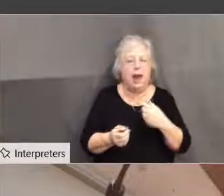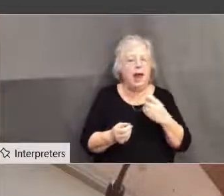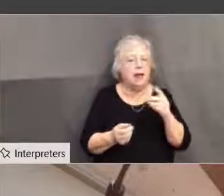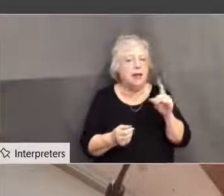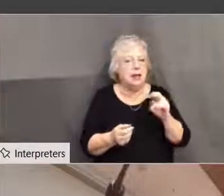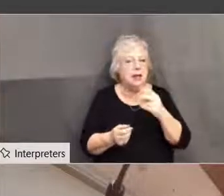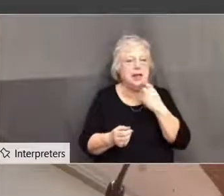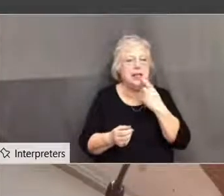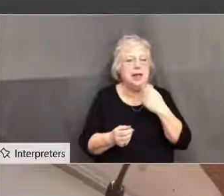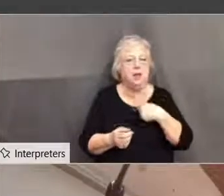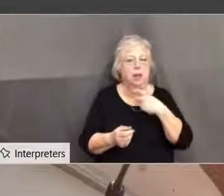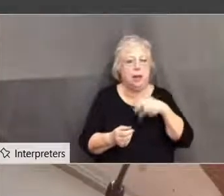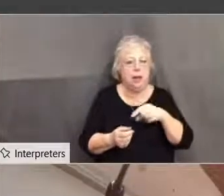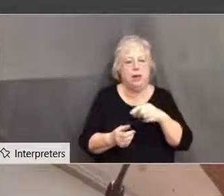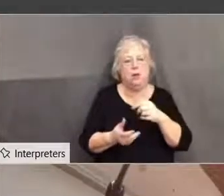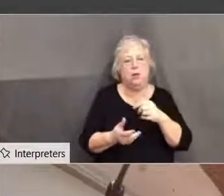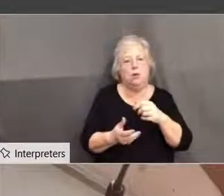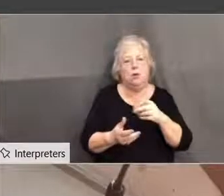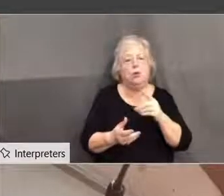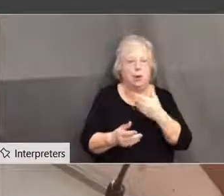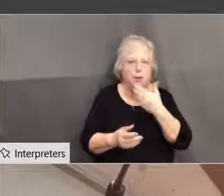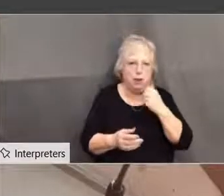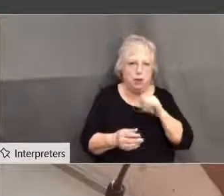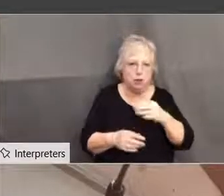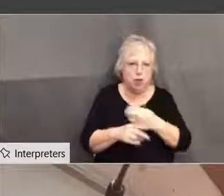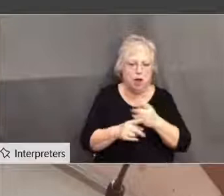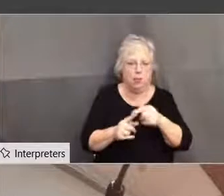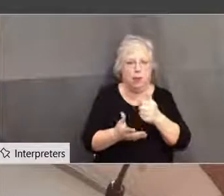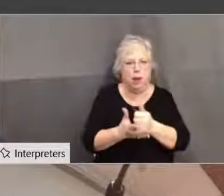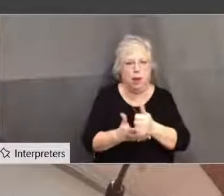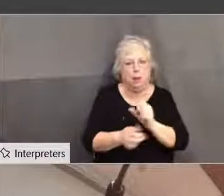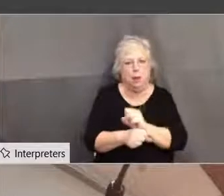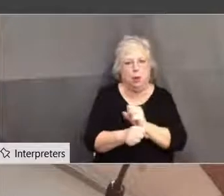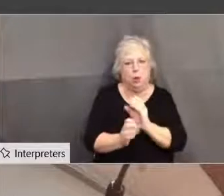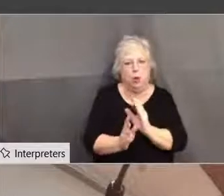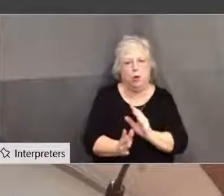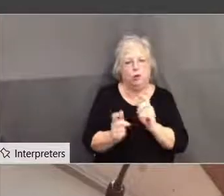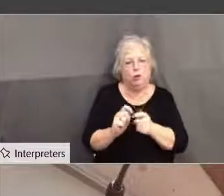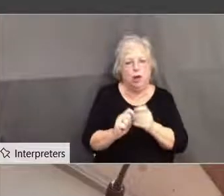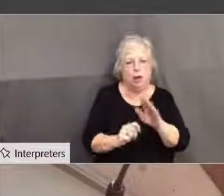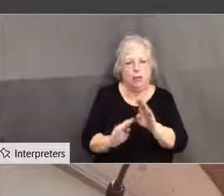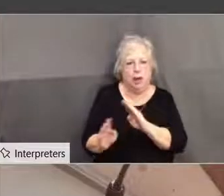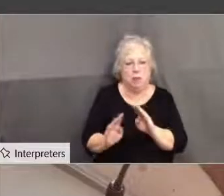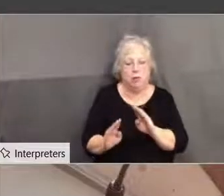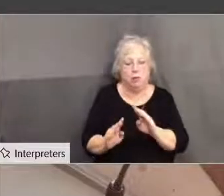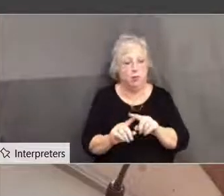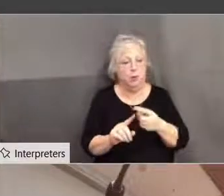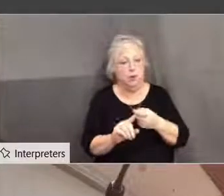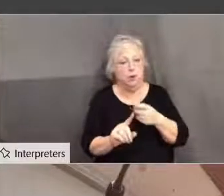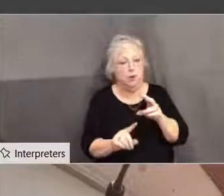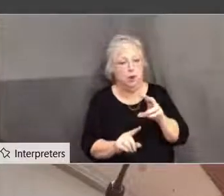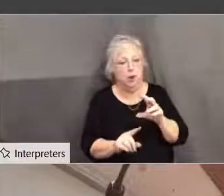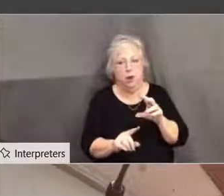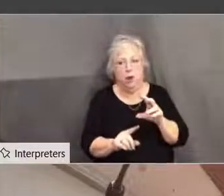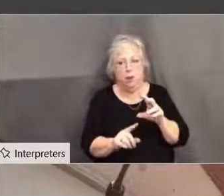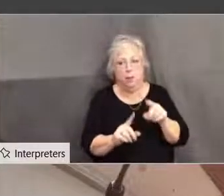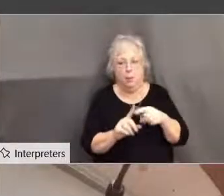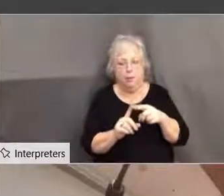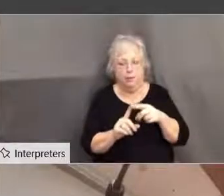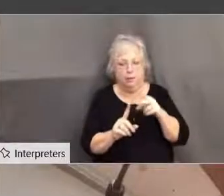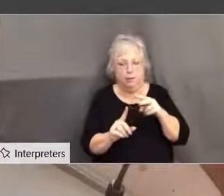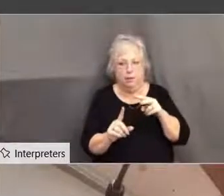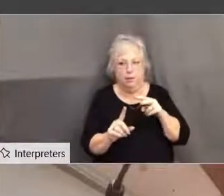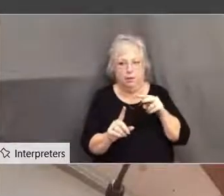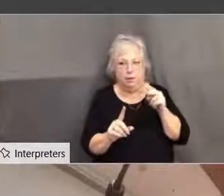change their behaviors. And I think that hopefully from a policy standpoint, we can't divorce a change in